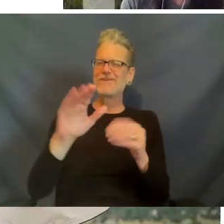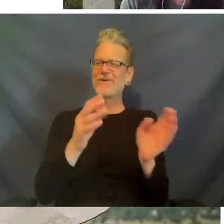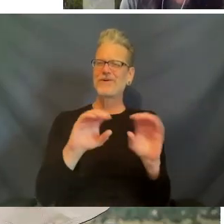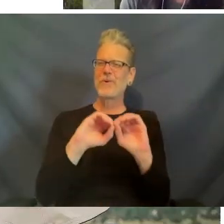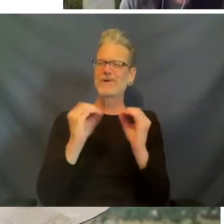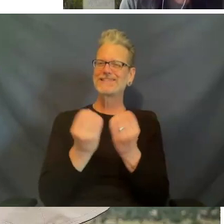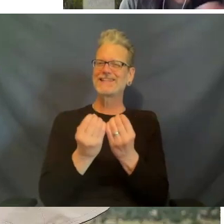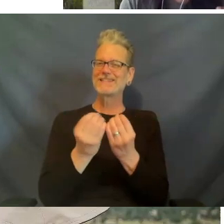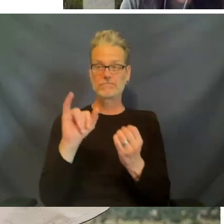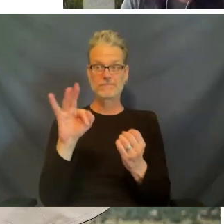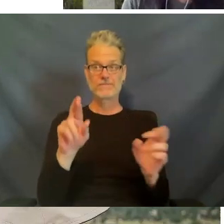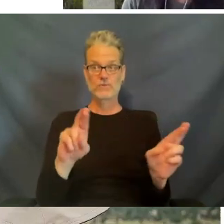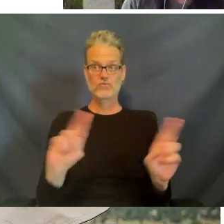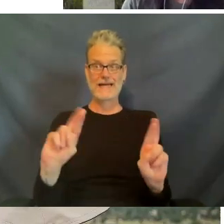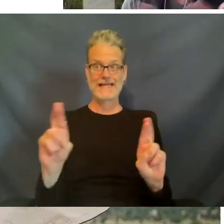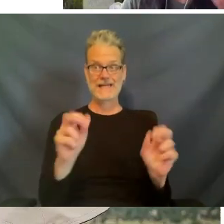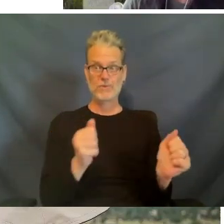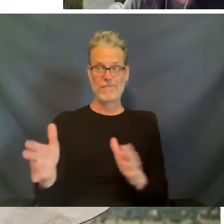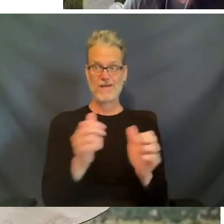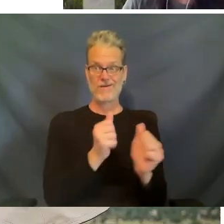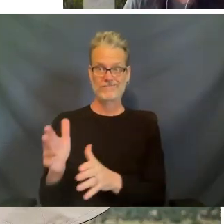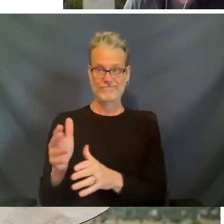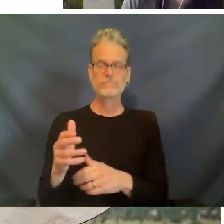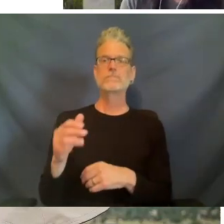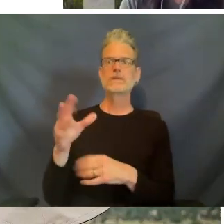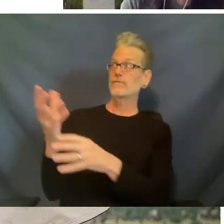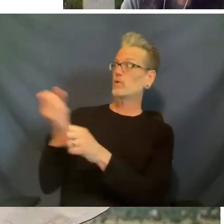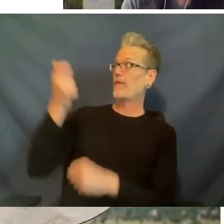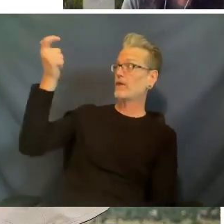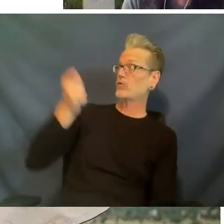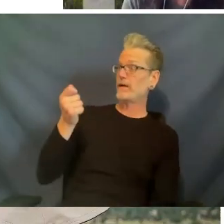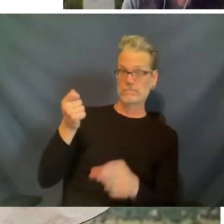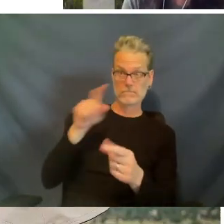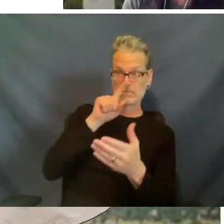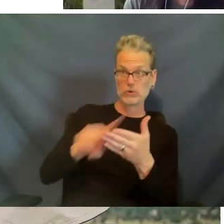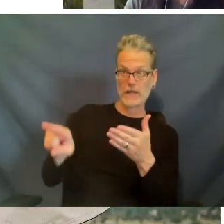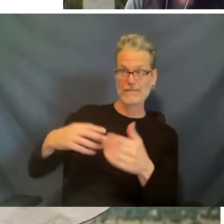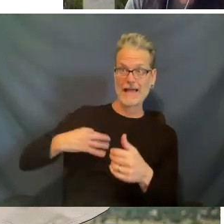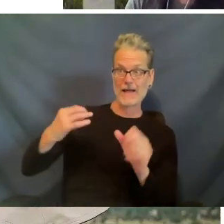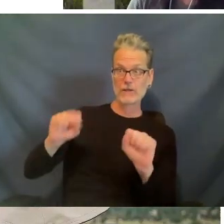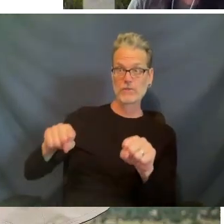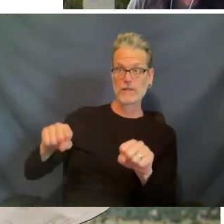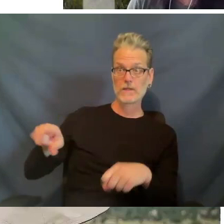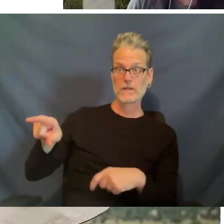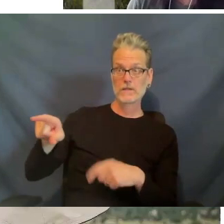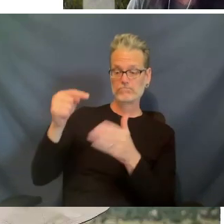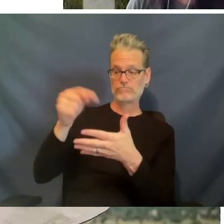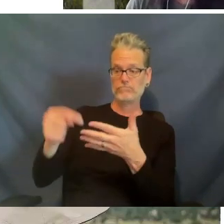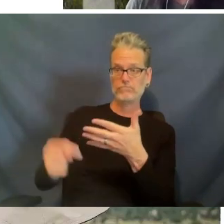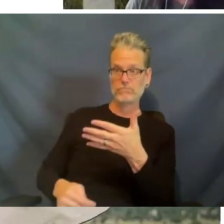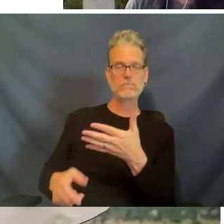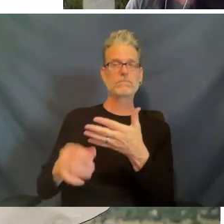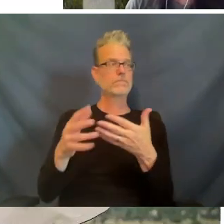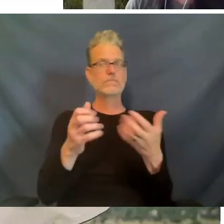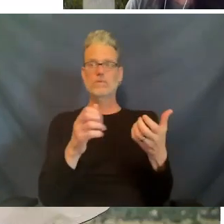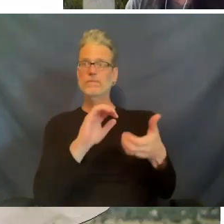preparedness. So if you're looking to receive a grant, have you checked the eligibility criteria? If you're looking to be a contractor or partner, do you